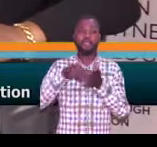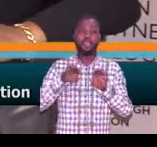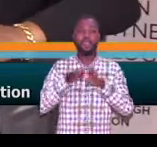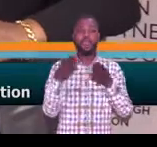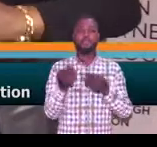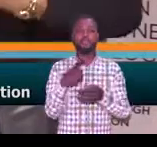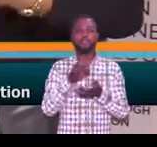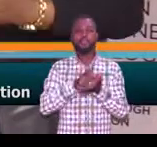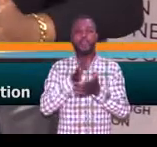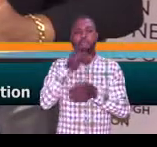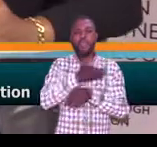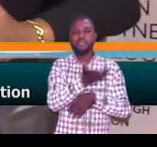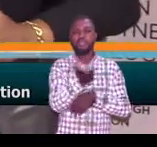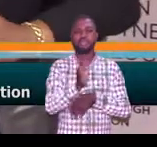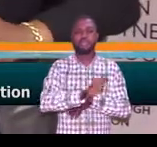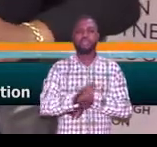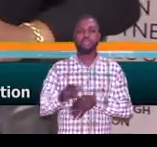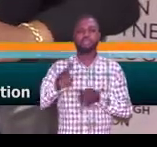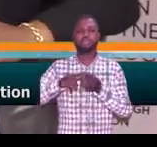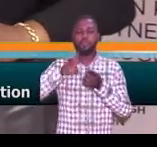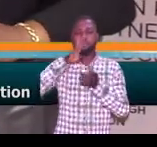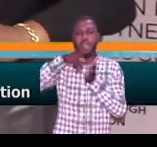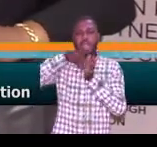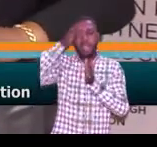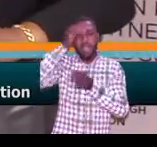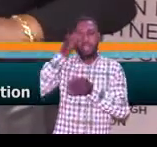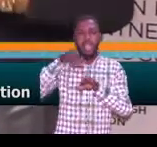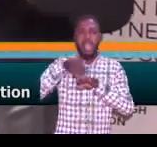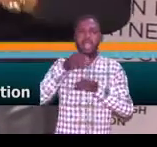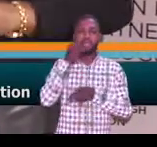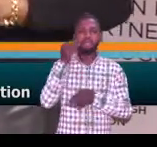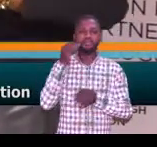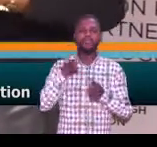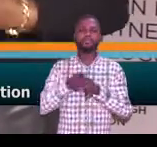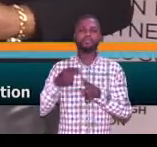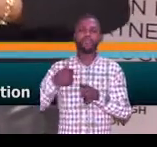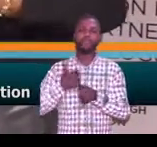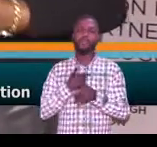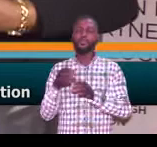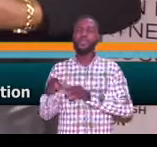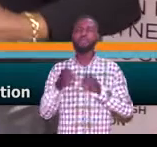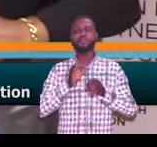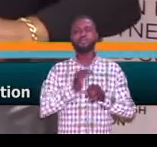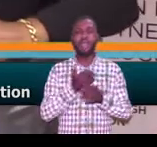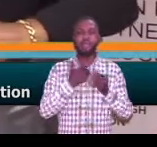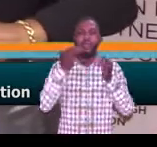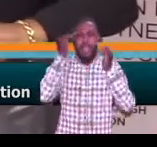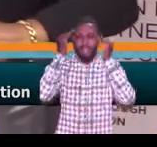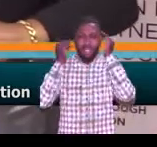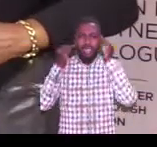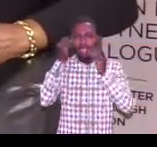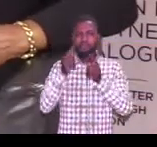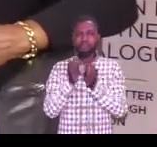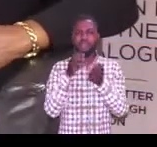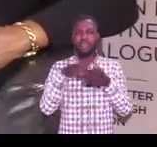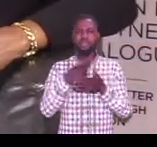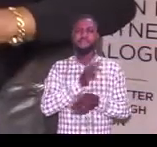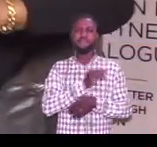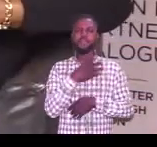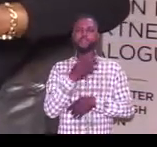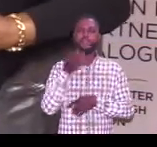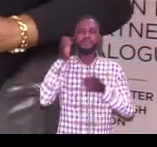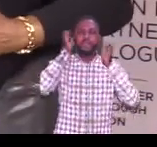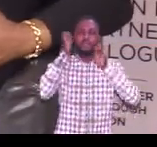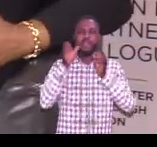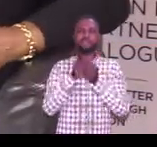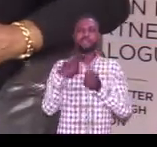for these children and to be learning at home. So we put our heads together in the Ministry of Education with